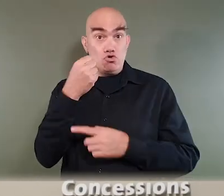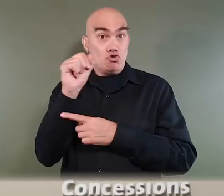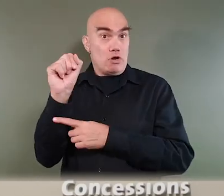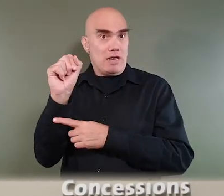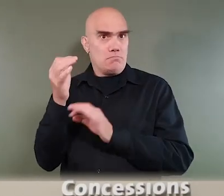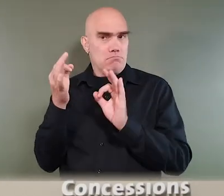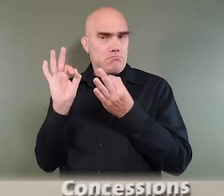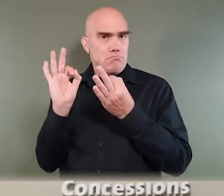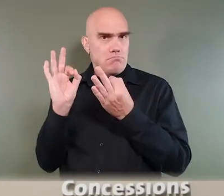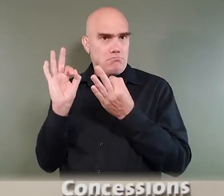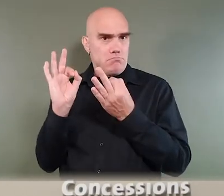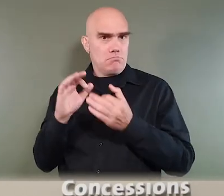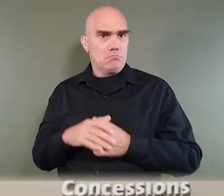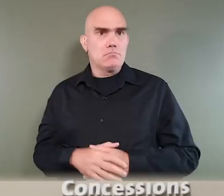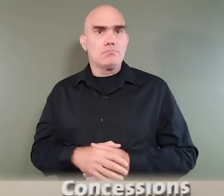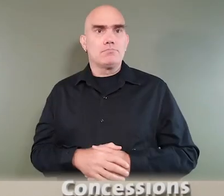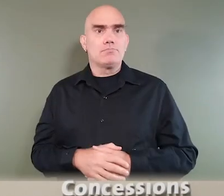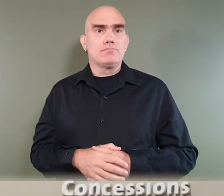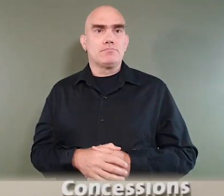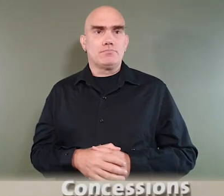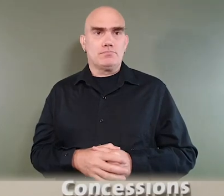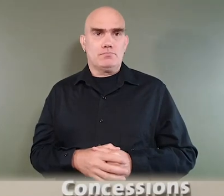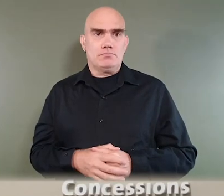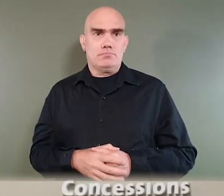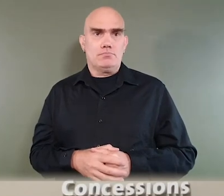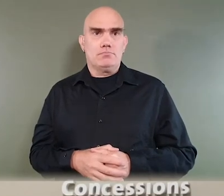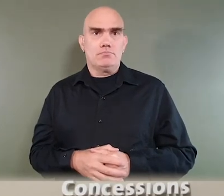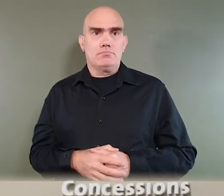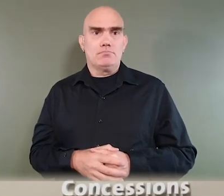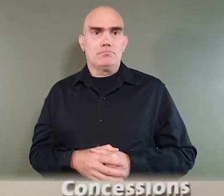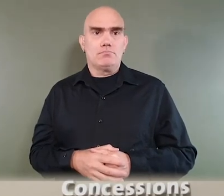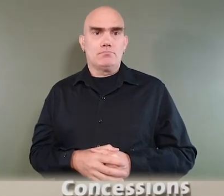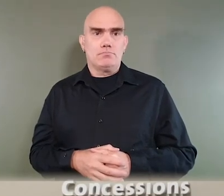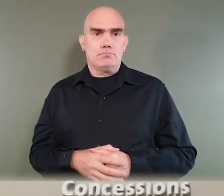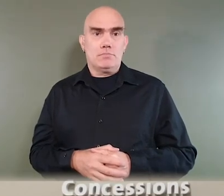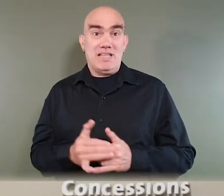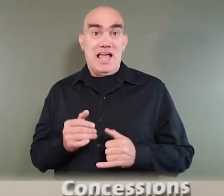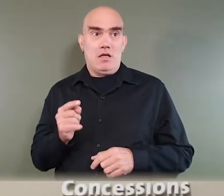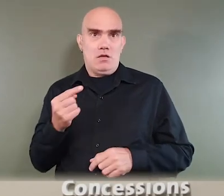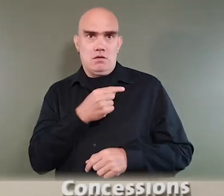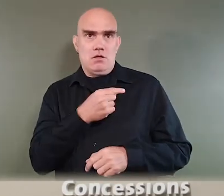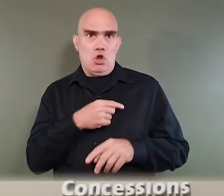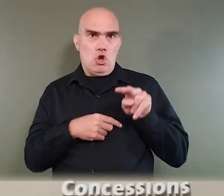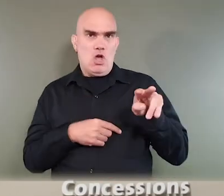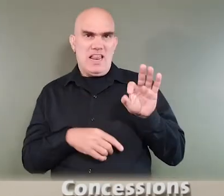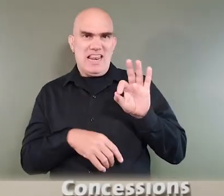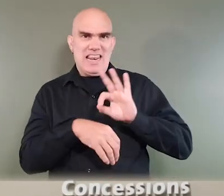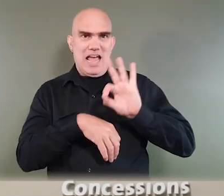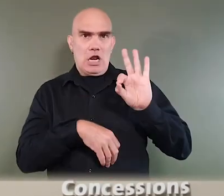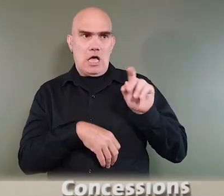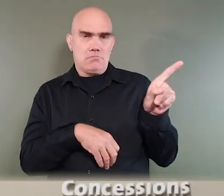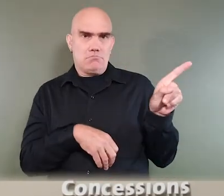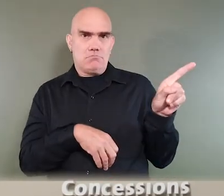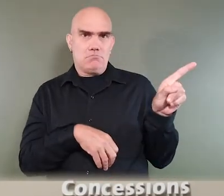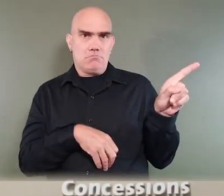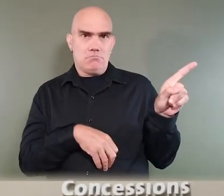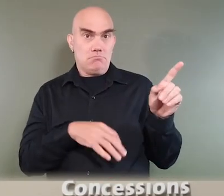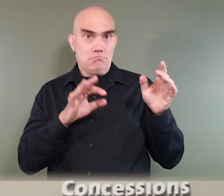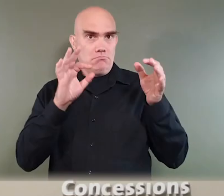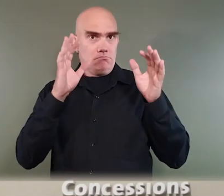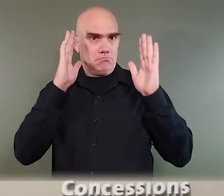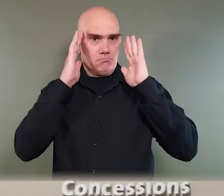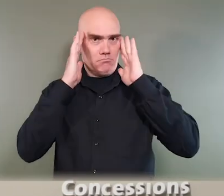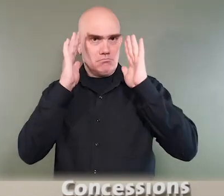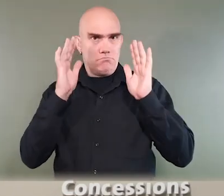without turning your head. Look towards 9 o'clock without turning your head. And bring it back to center.